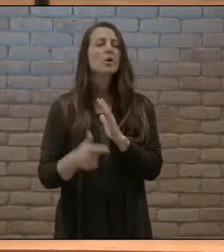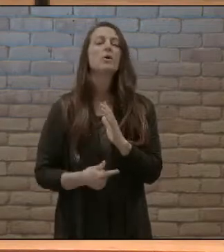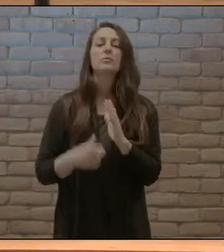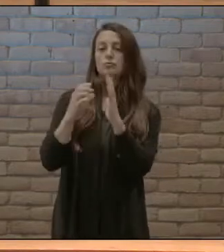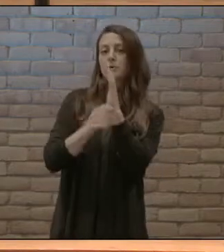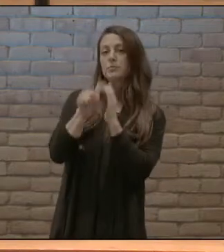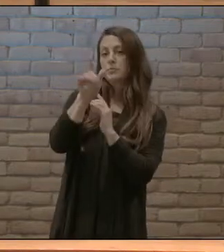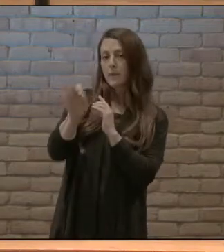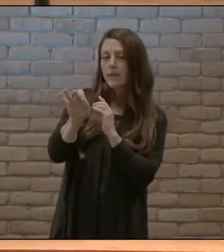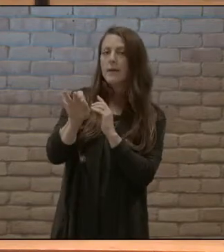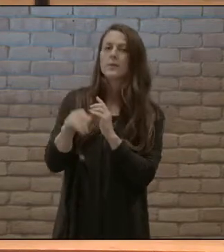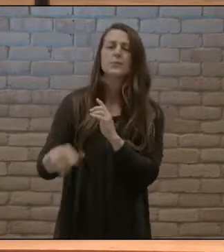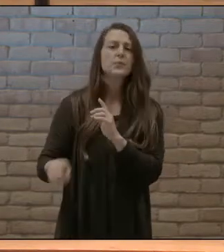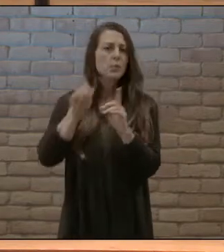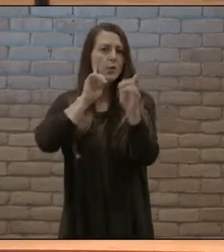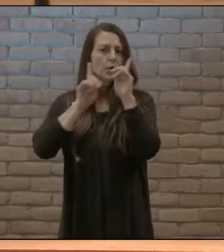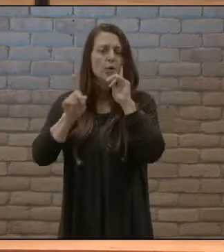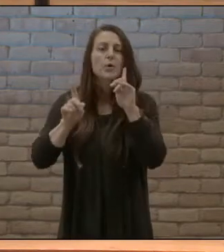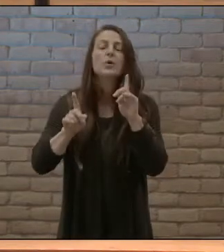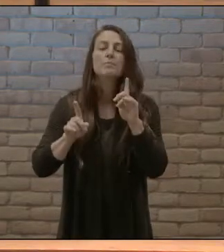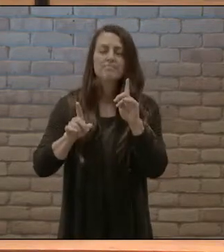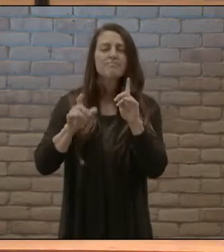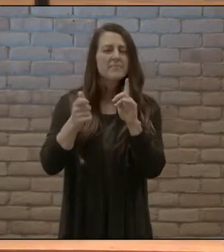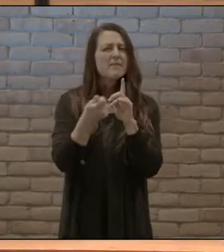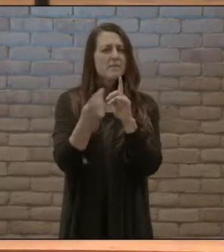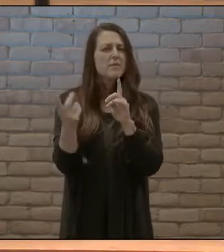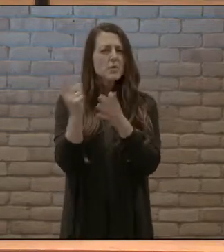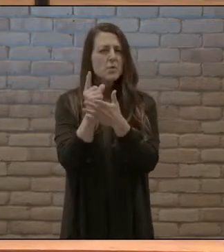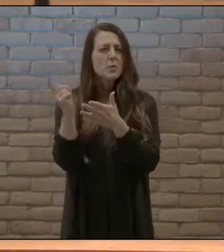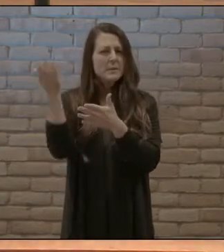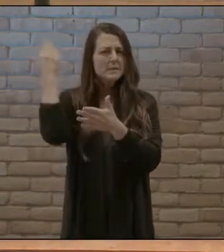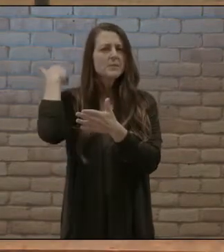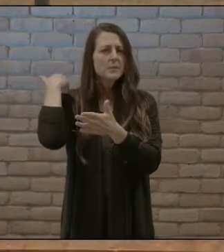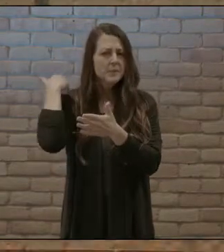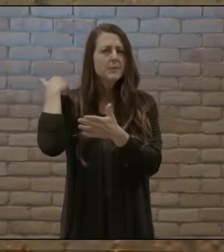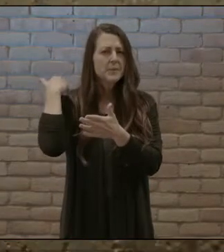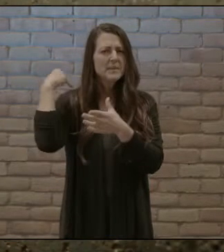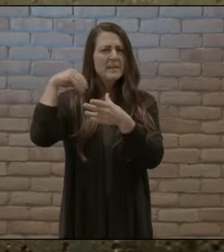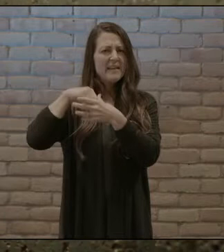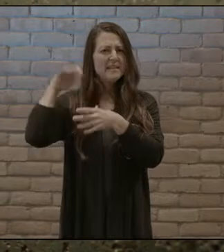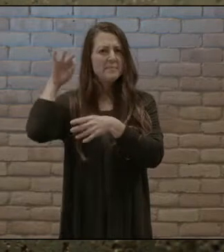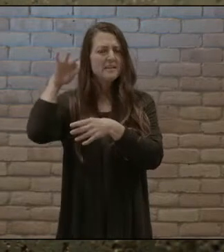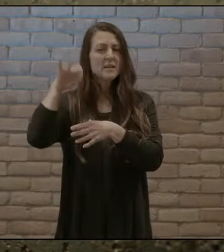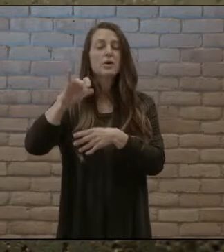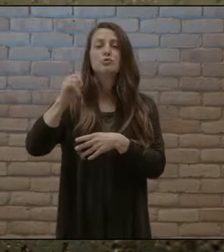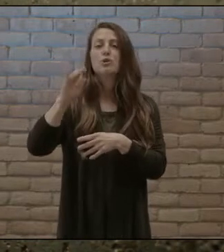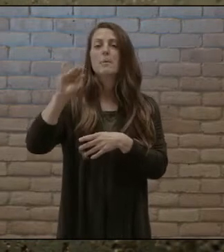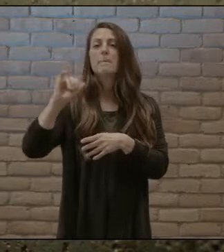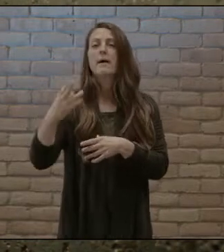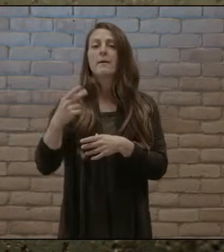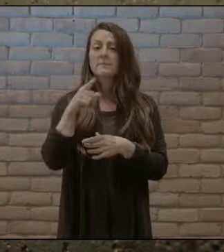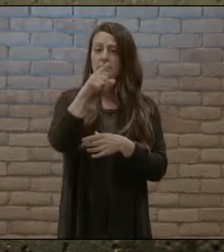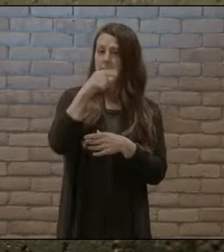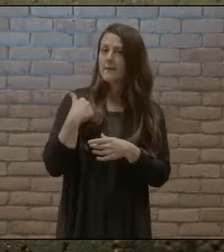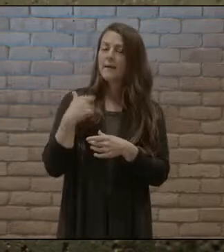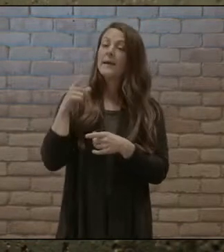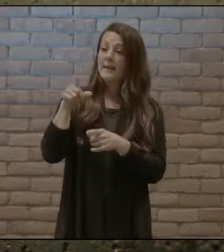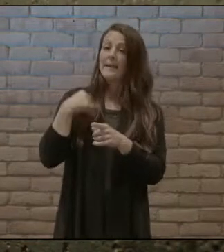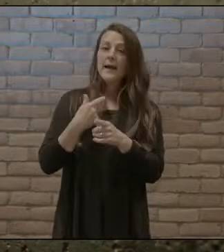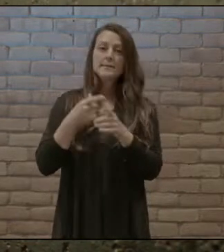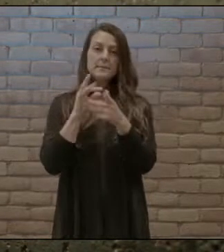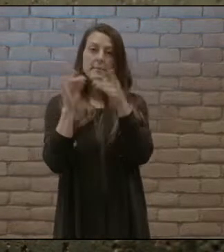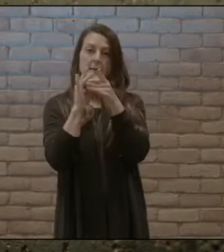chapter 29, we heard these words a couple weeks ago. Jeremiah has a message for the